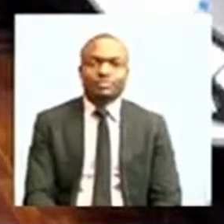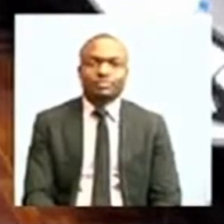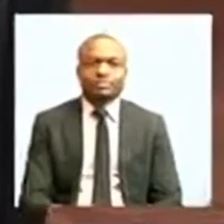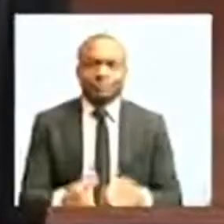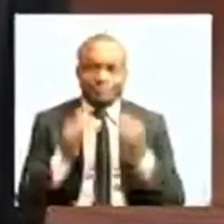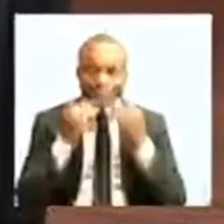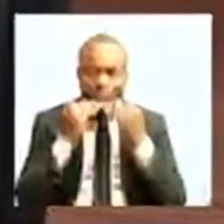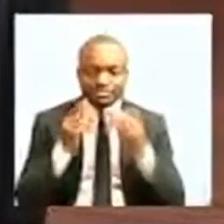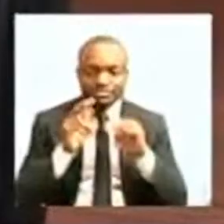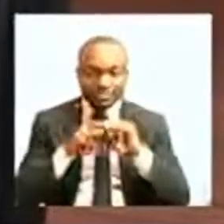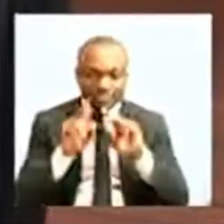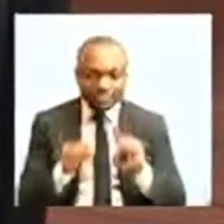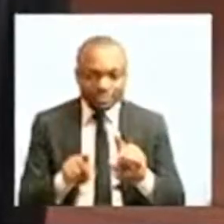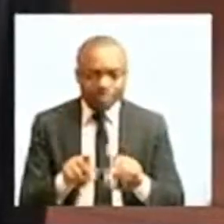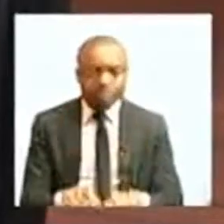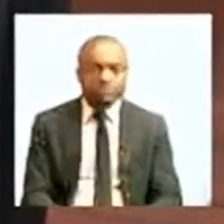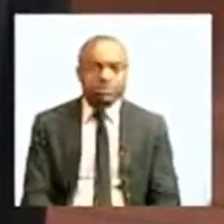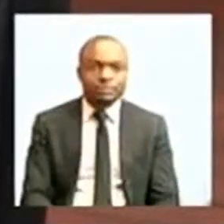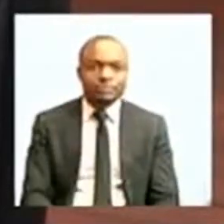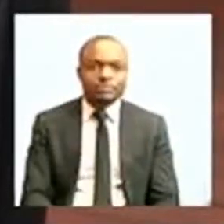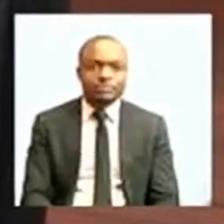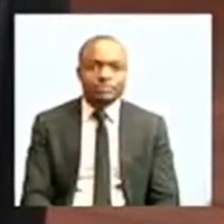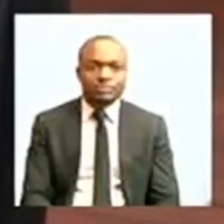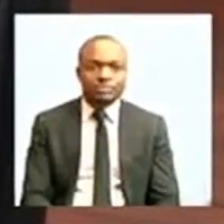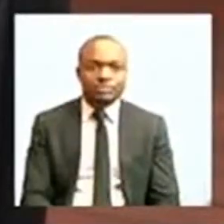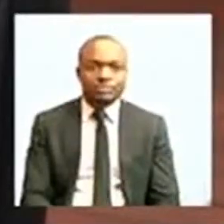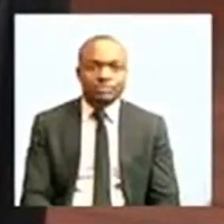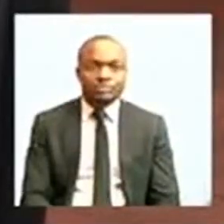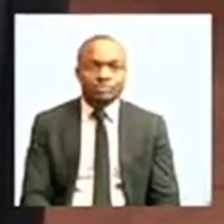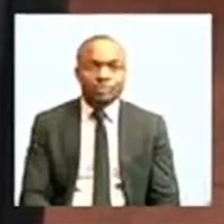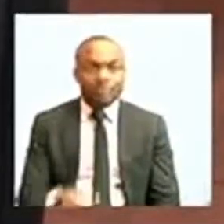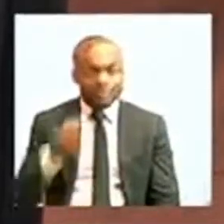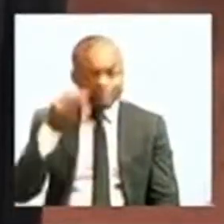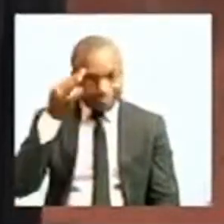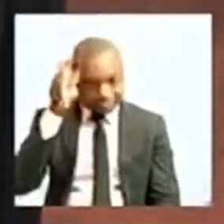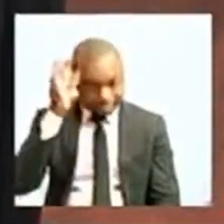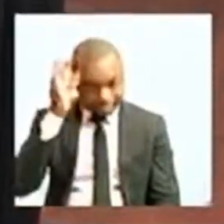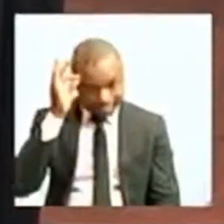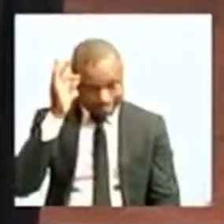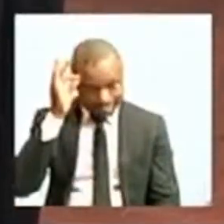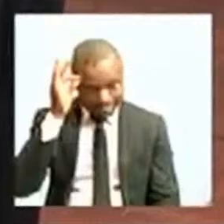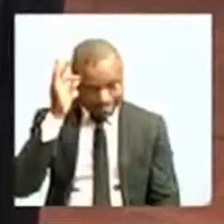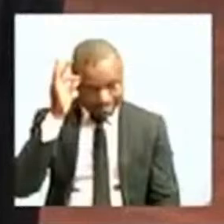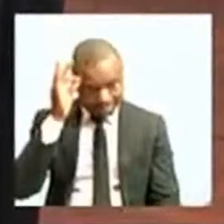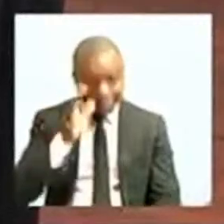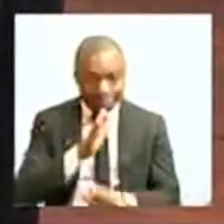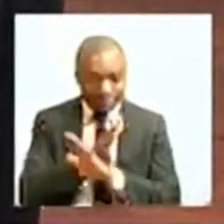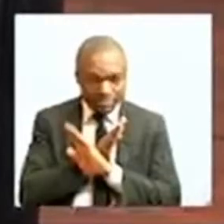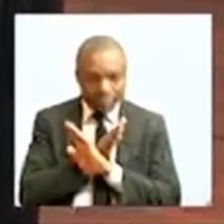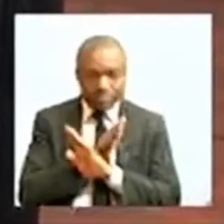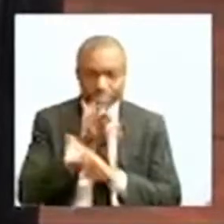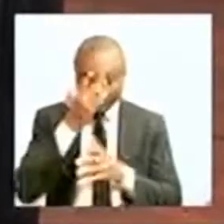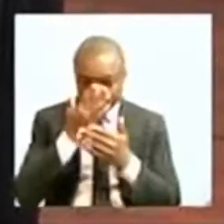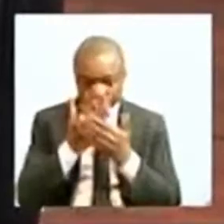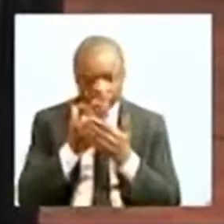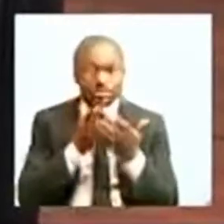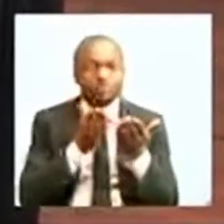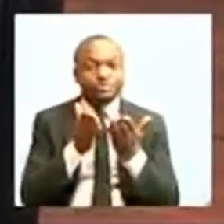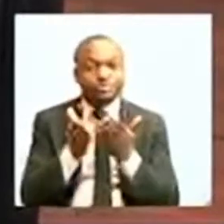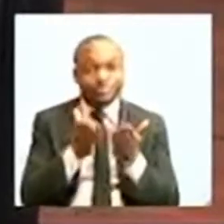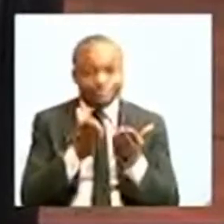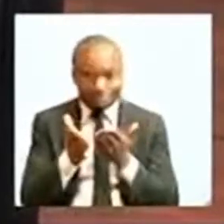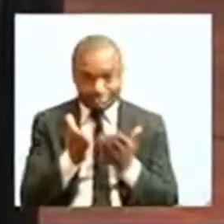Thank you, Chairperson. I think we have noted that where Zambia Correctional Services